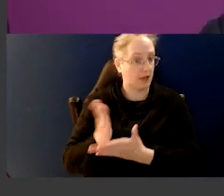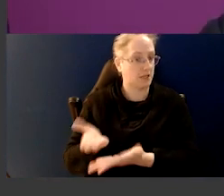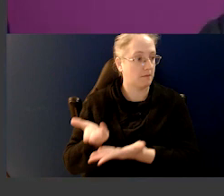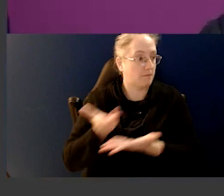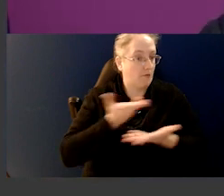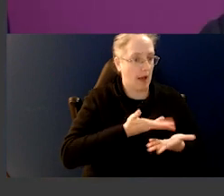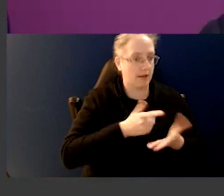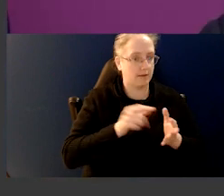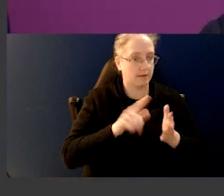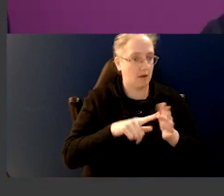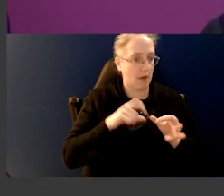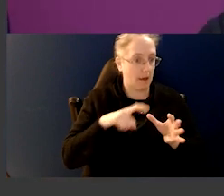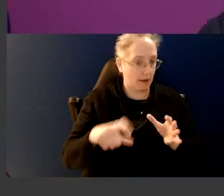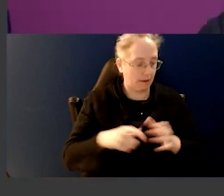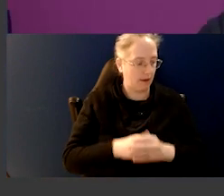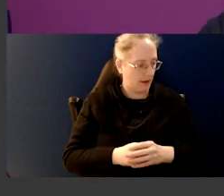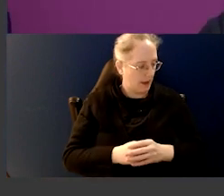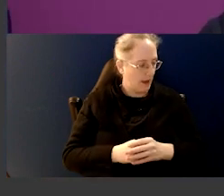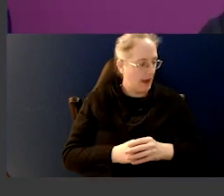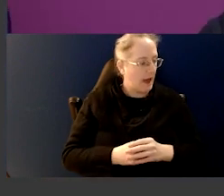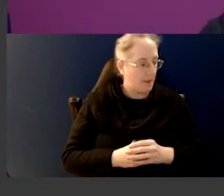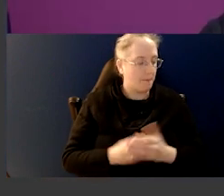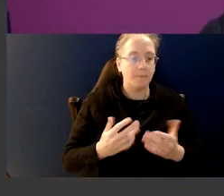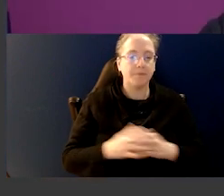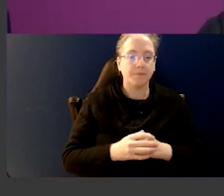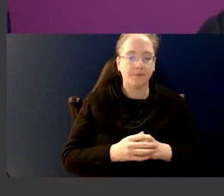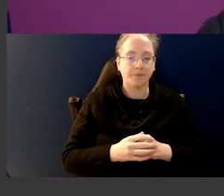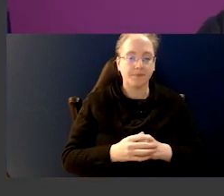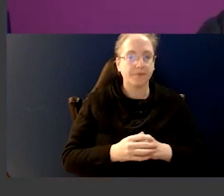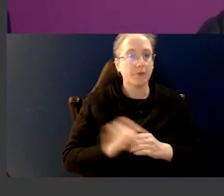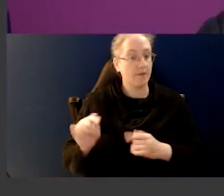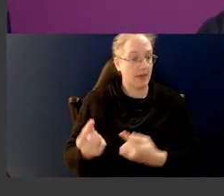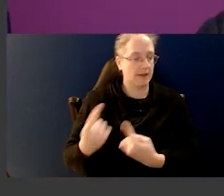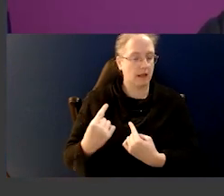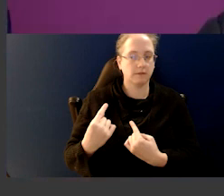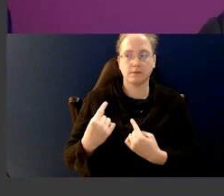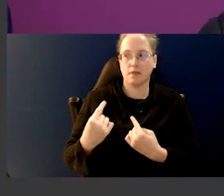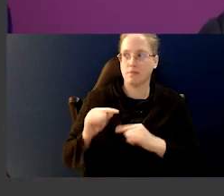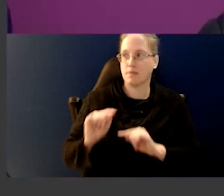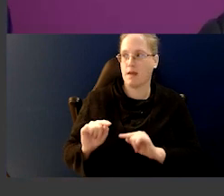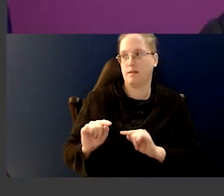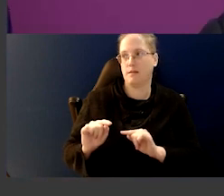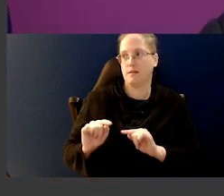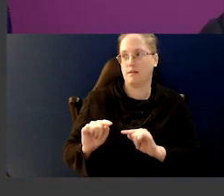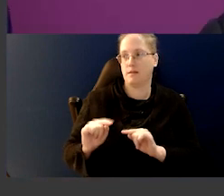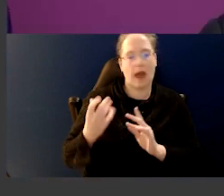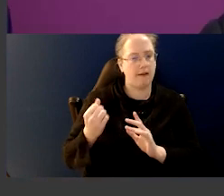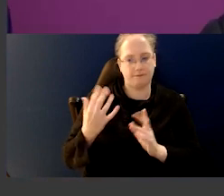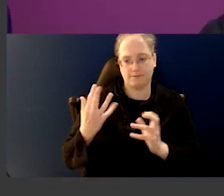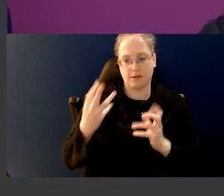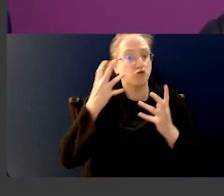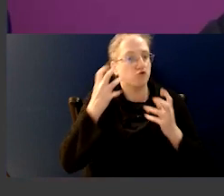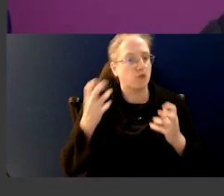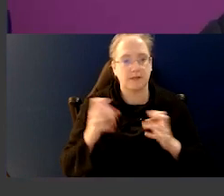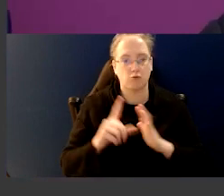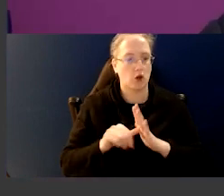So if they share with us that they are going through a stressful period of time